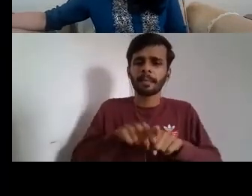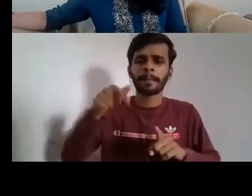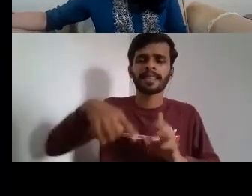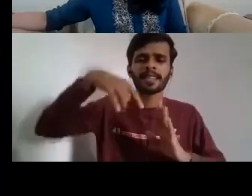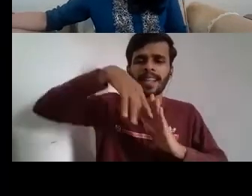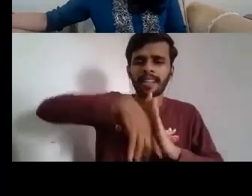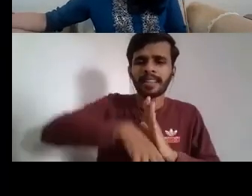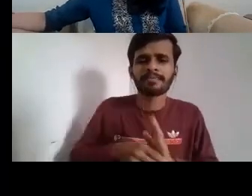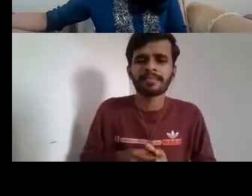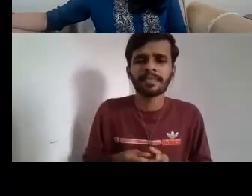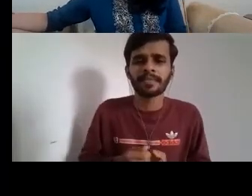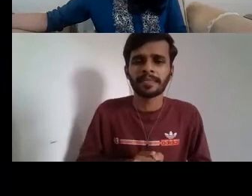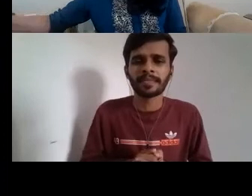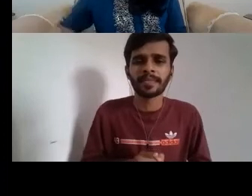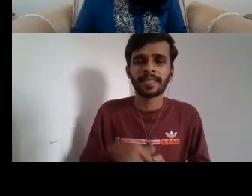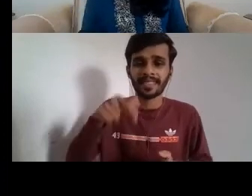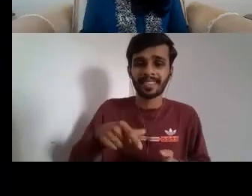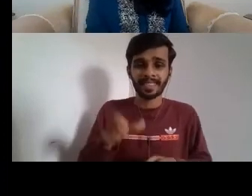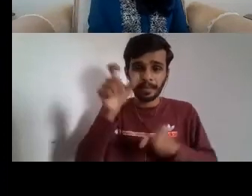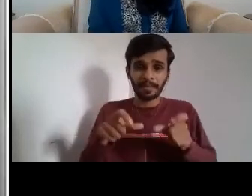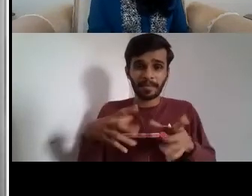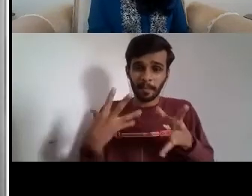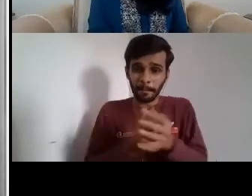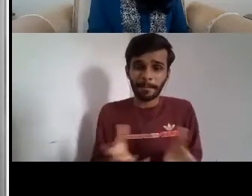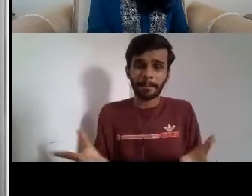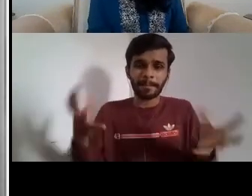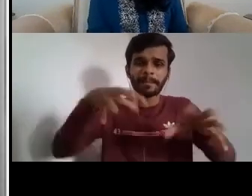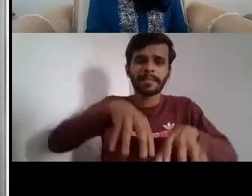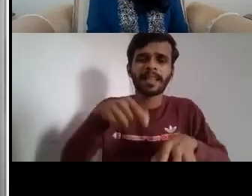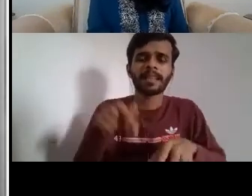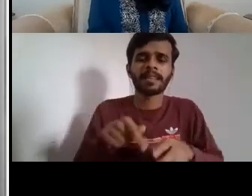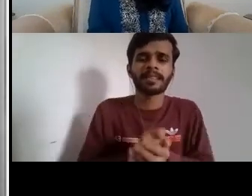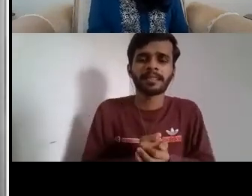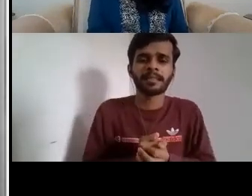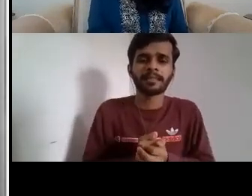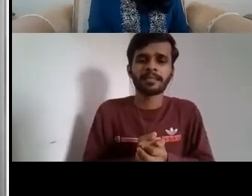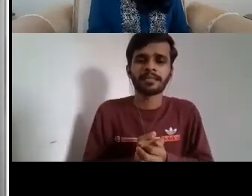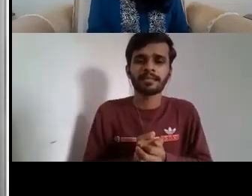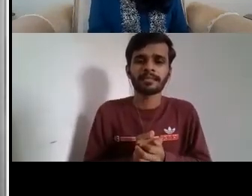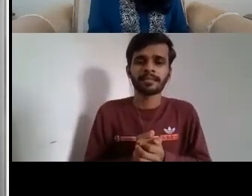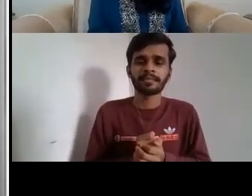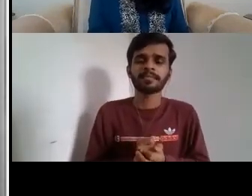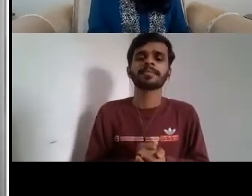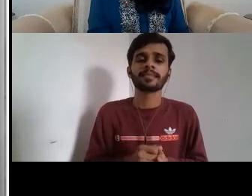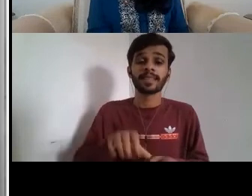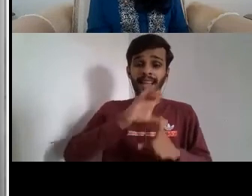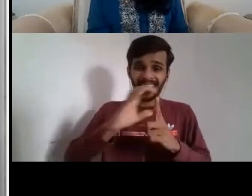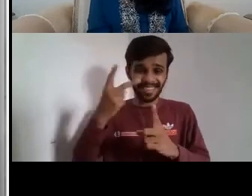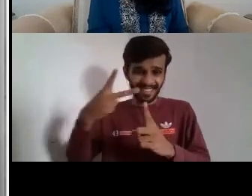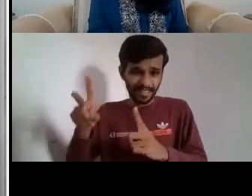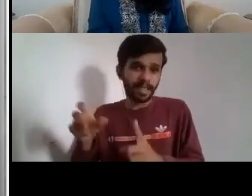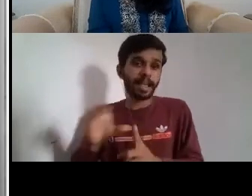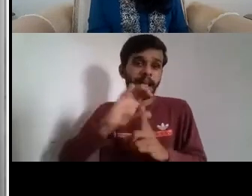for this collaboration, next slide please. And the roots for this cross-cultural collaboration